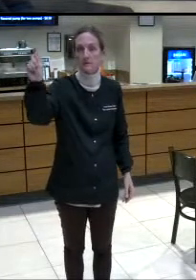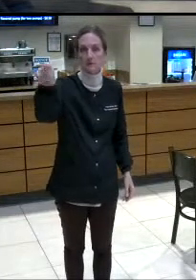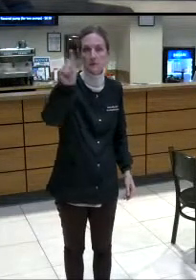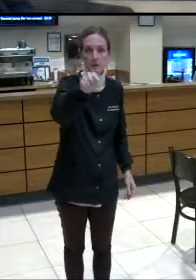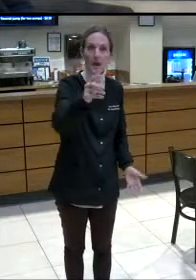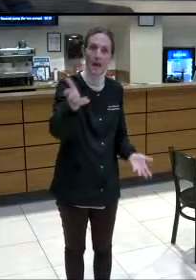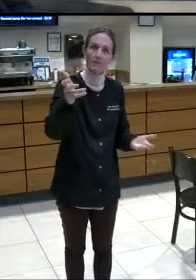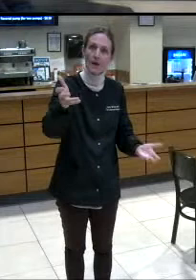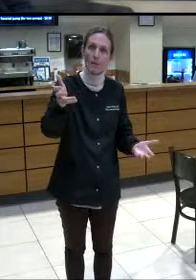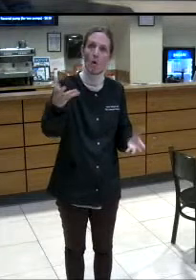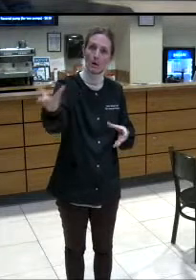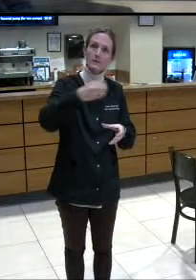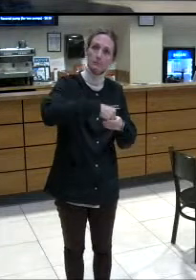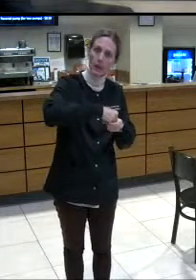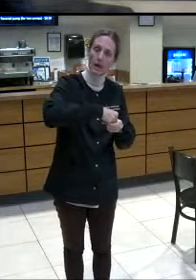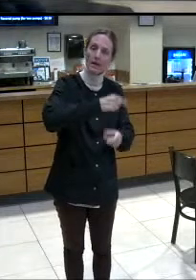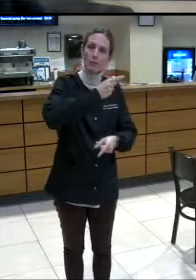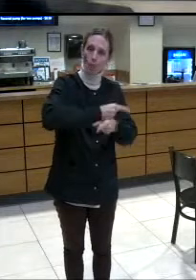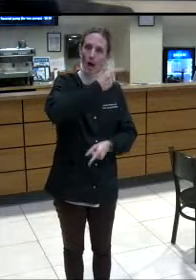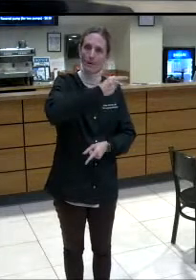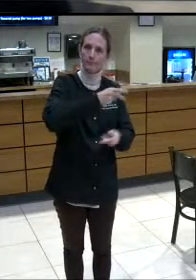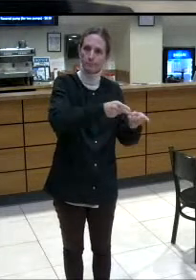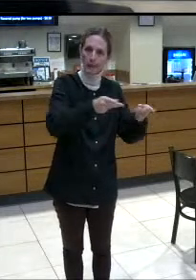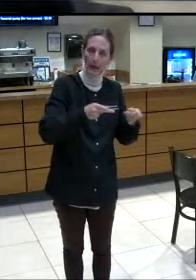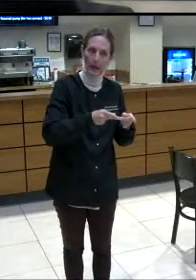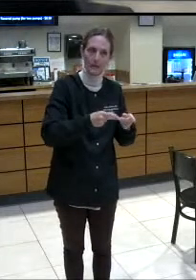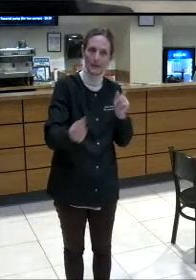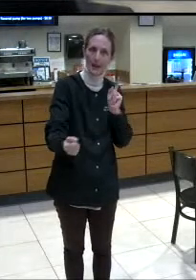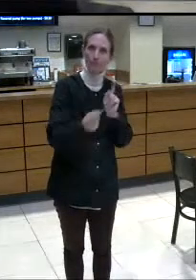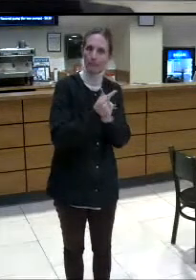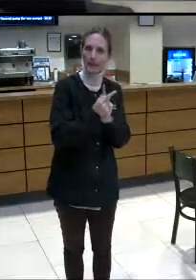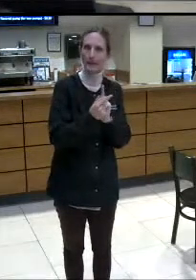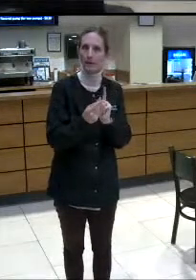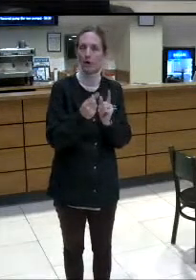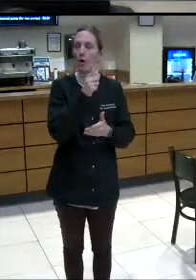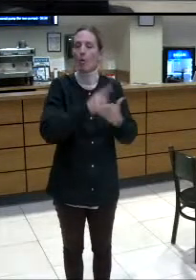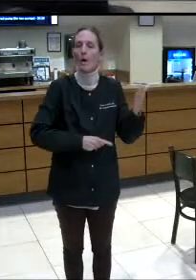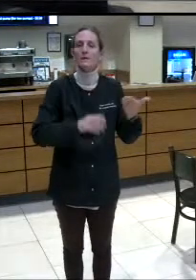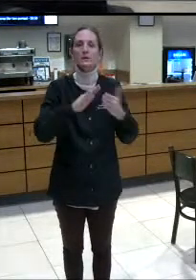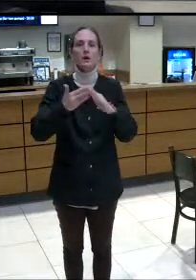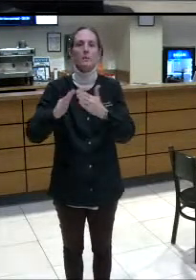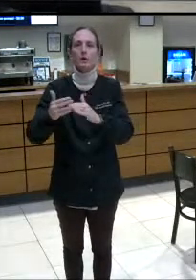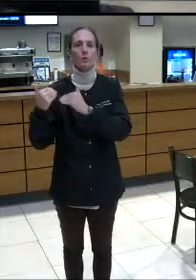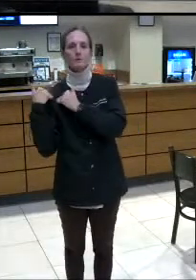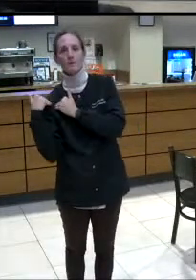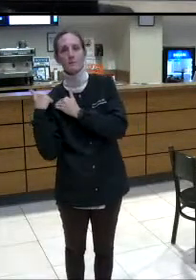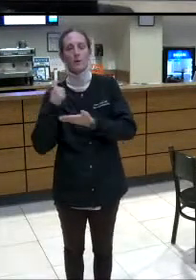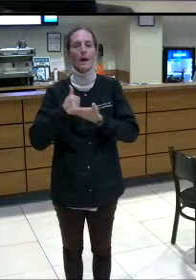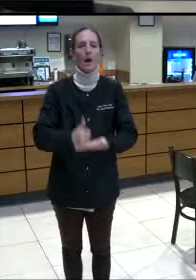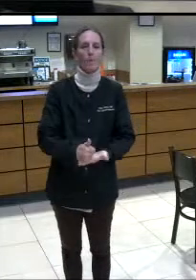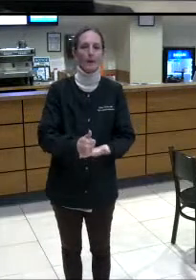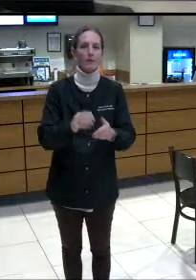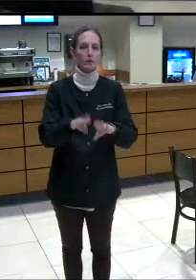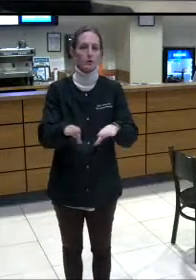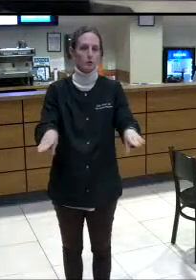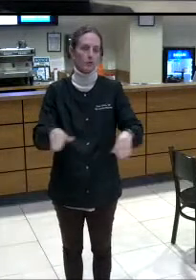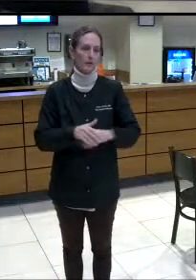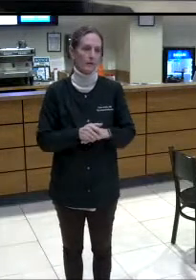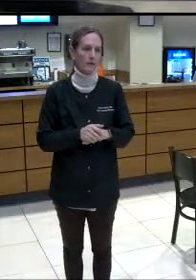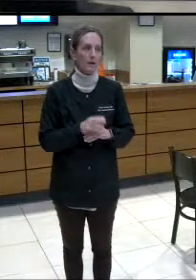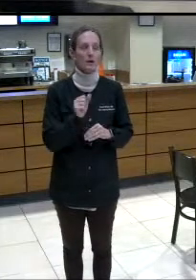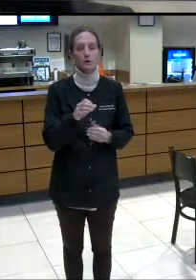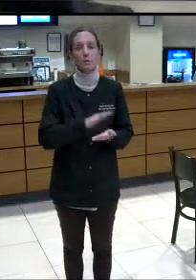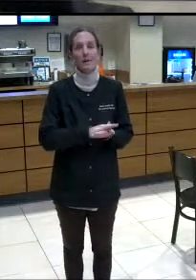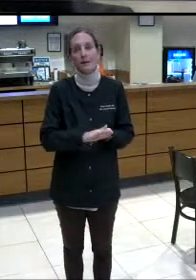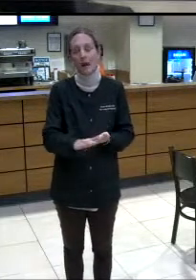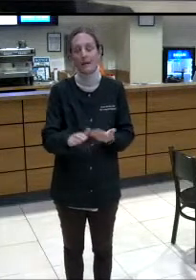at the right place to meet you on the community's responsibility in helping our kids as well. So it would be nice